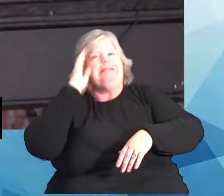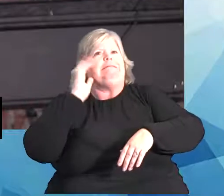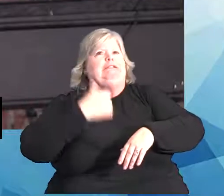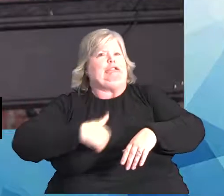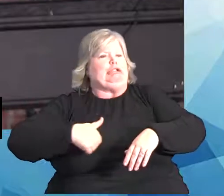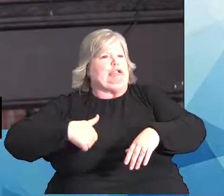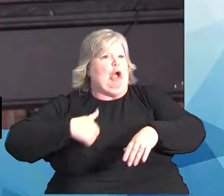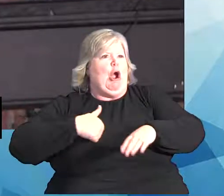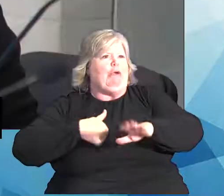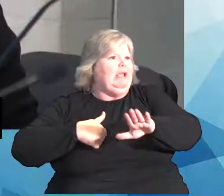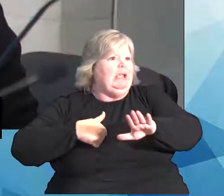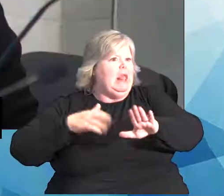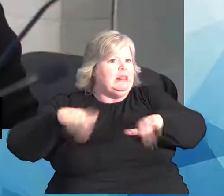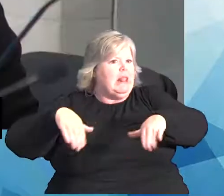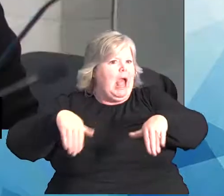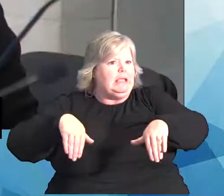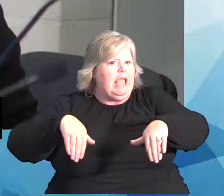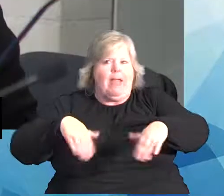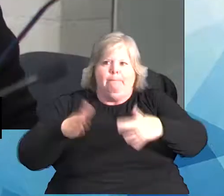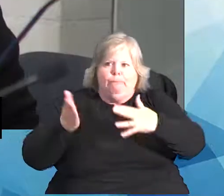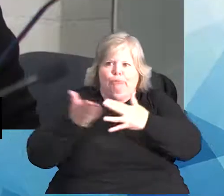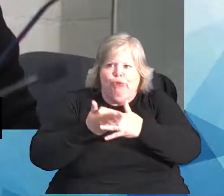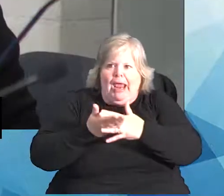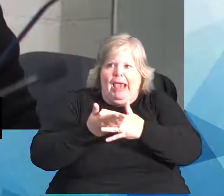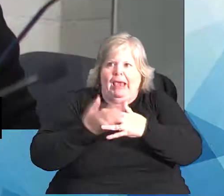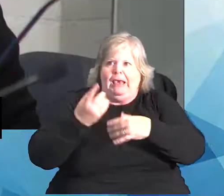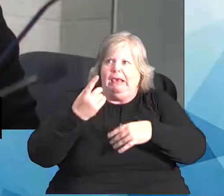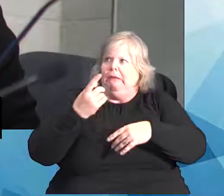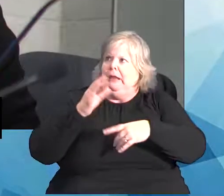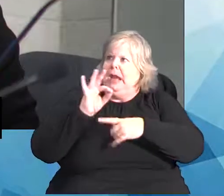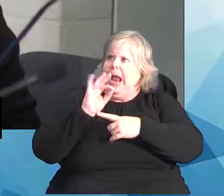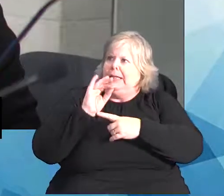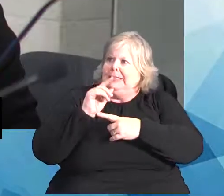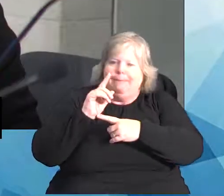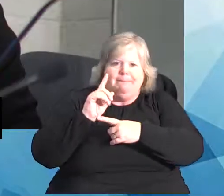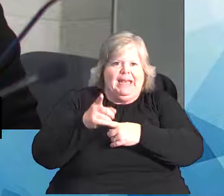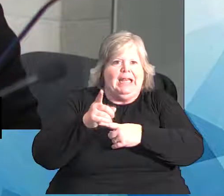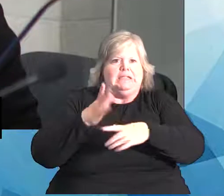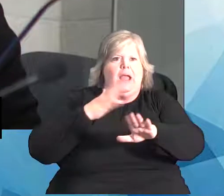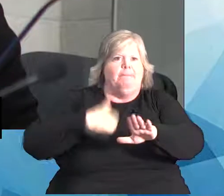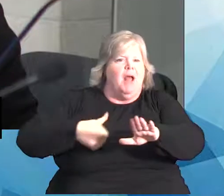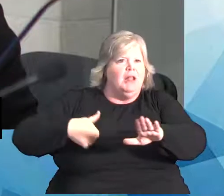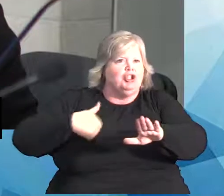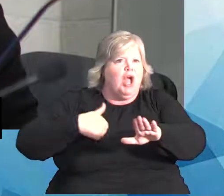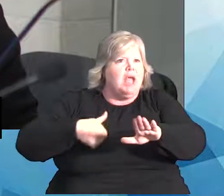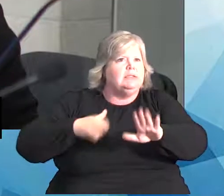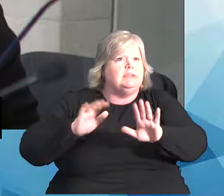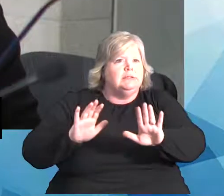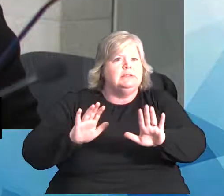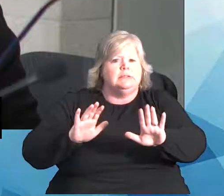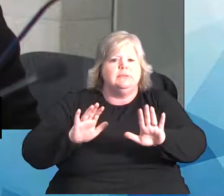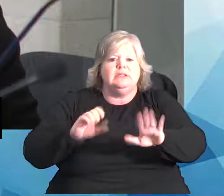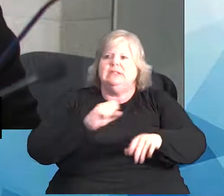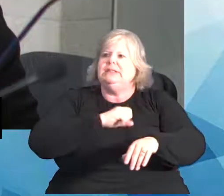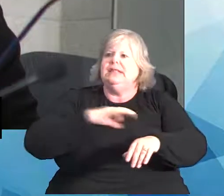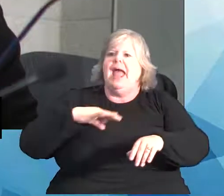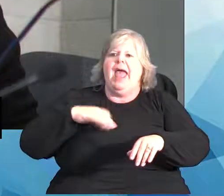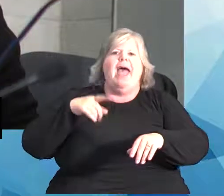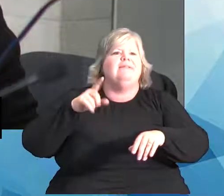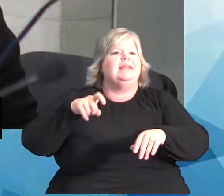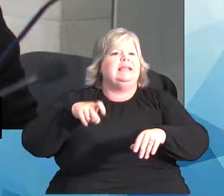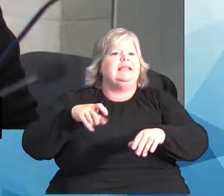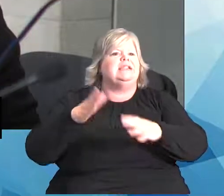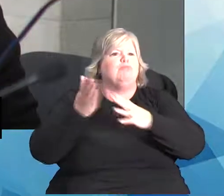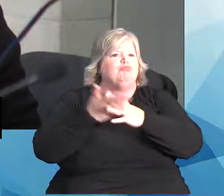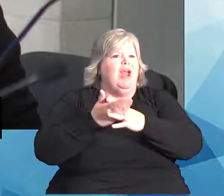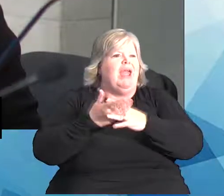failing to take a break at the 90-minute mark, so I apologize for that. The staff does need a break.